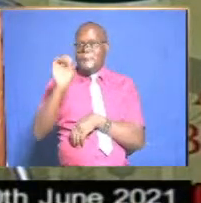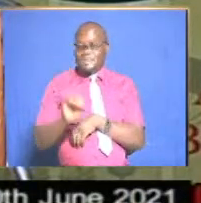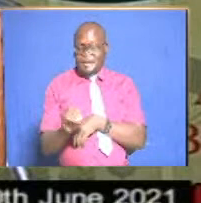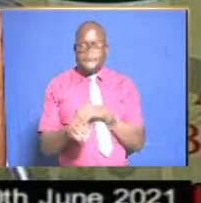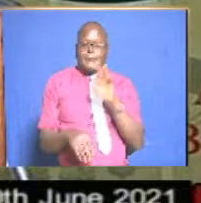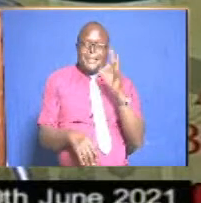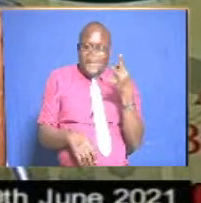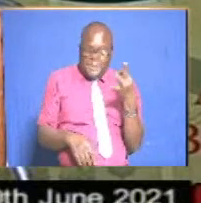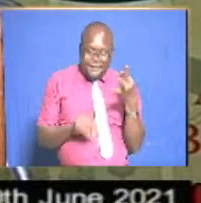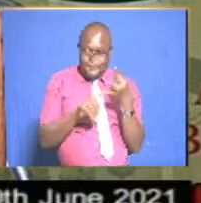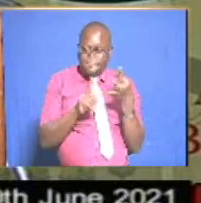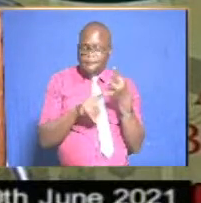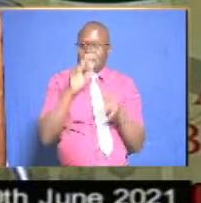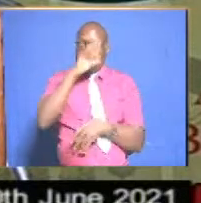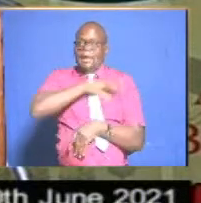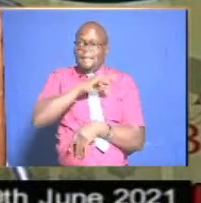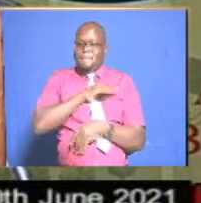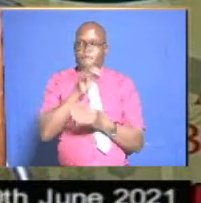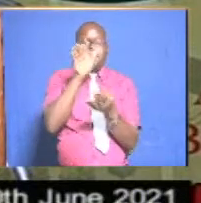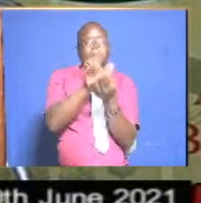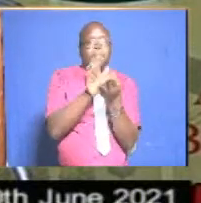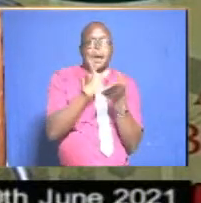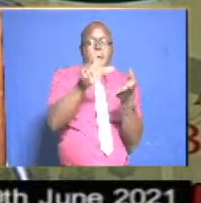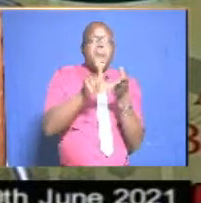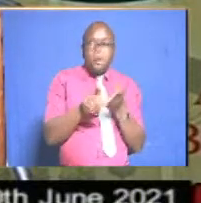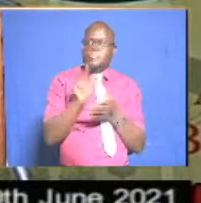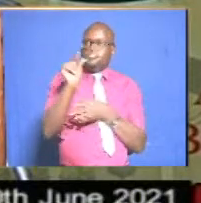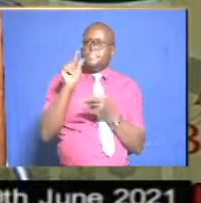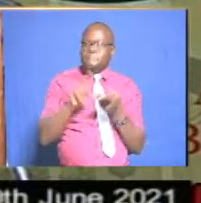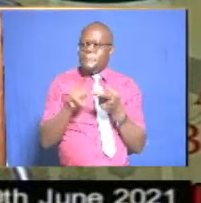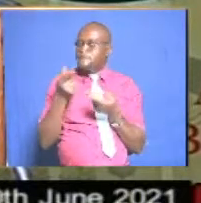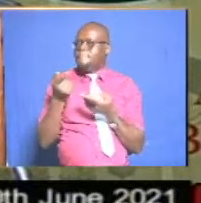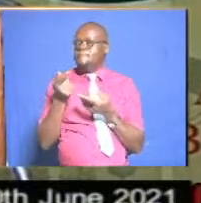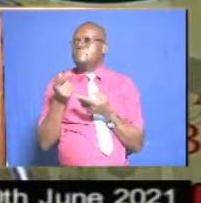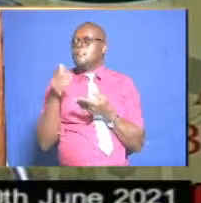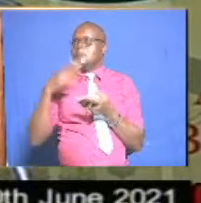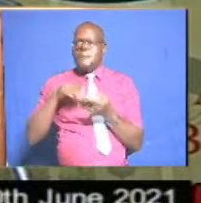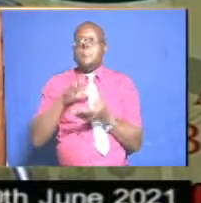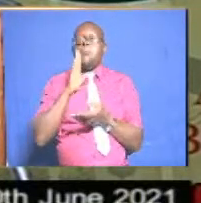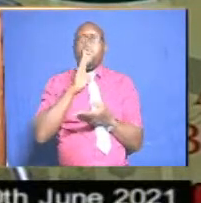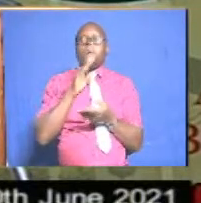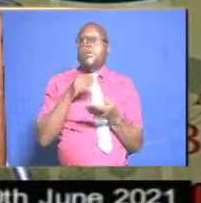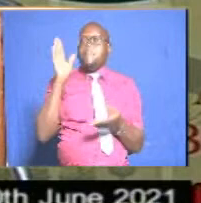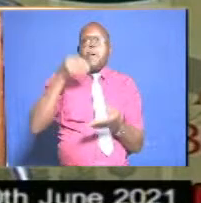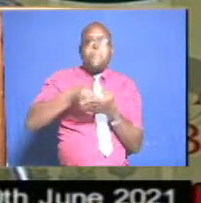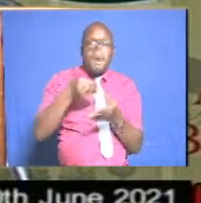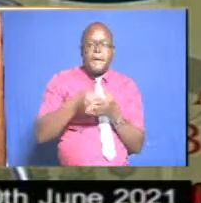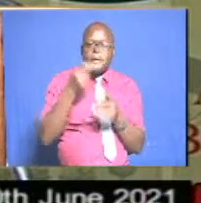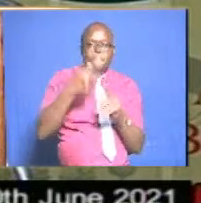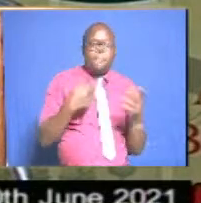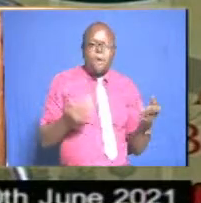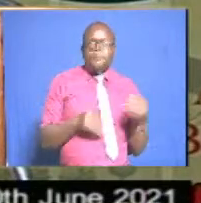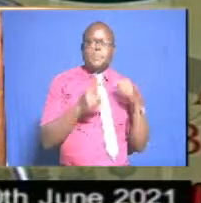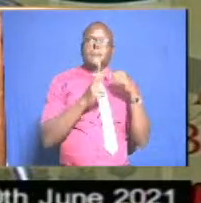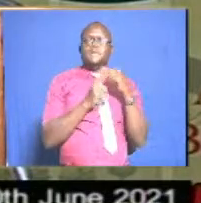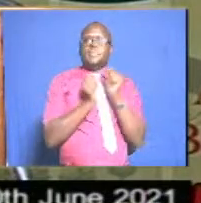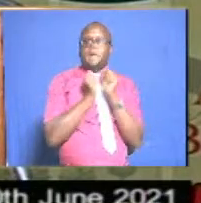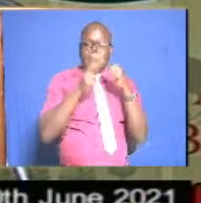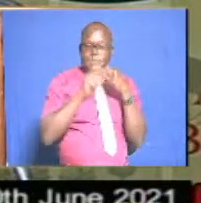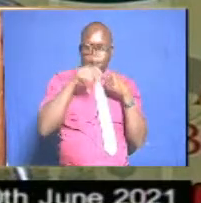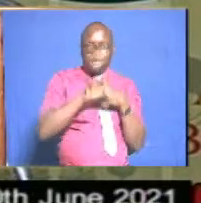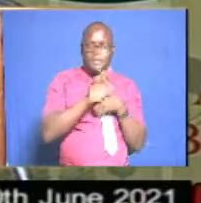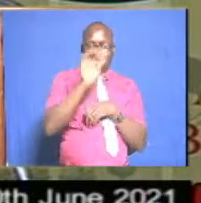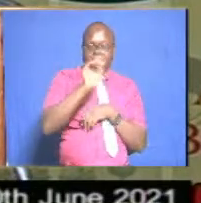Third, interest rates have declined while credit to the private sector increased. Lending rates declined from 17.3%